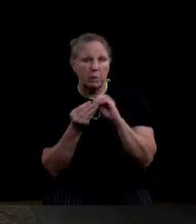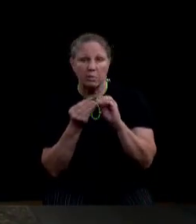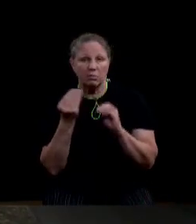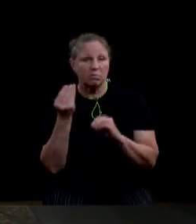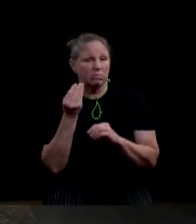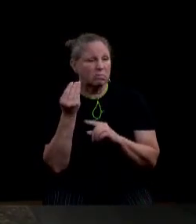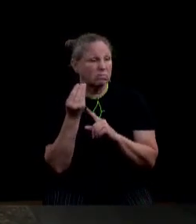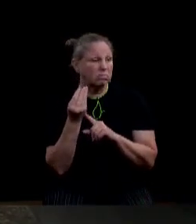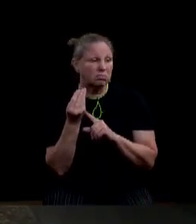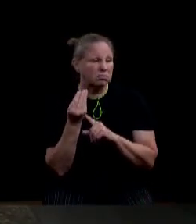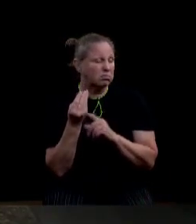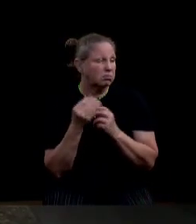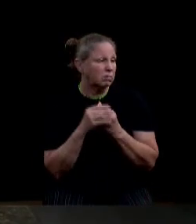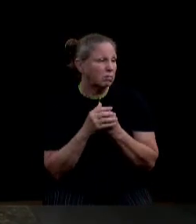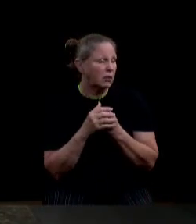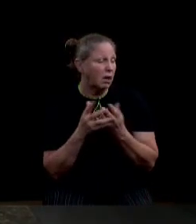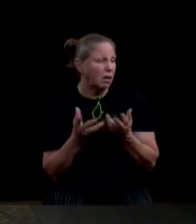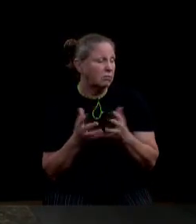because the